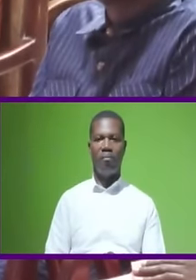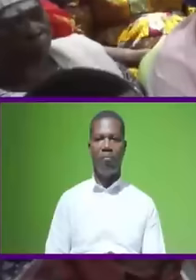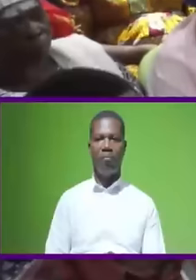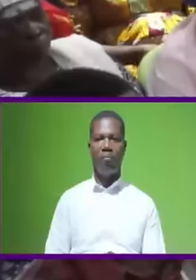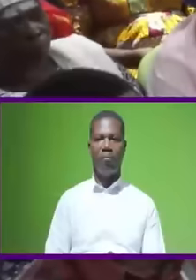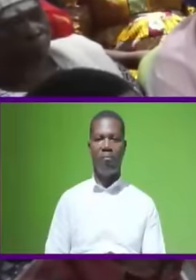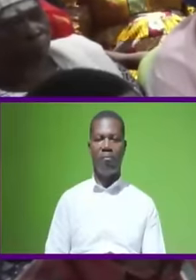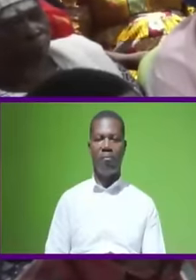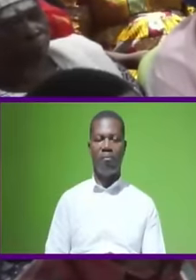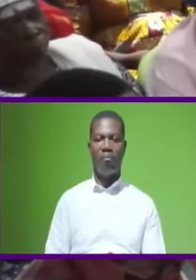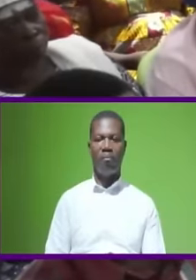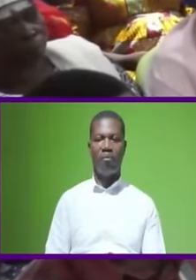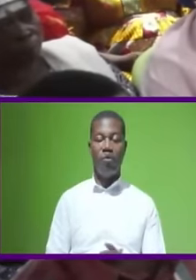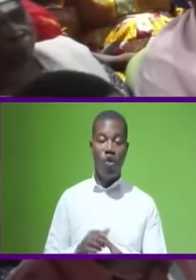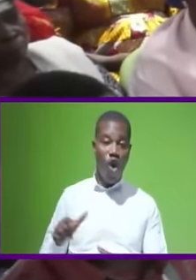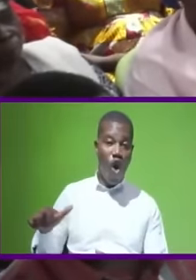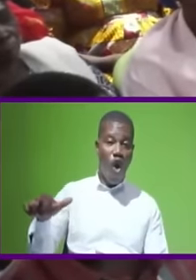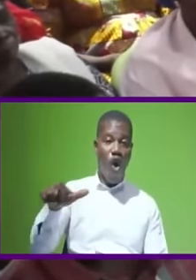solid